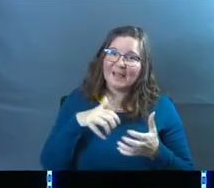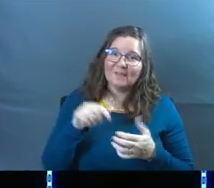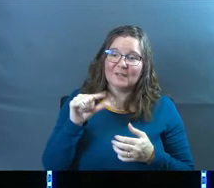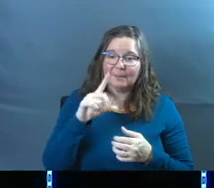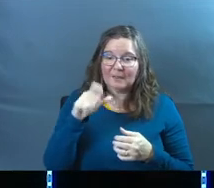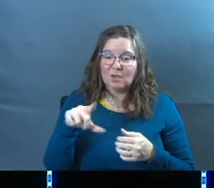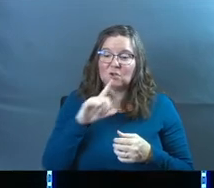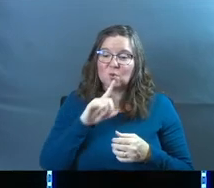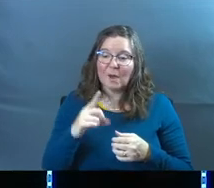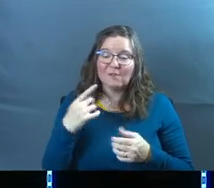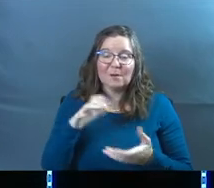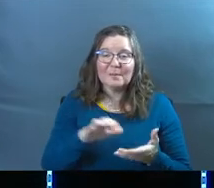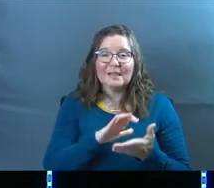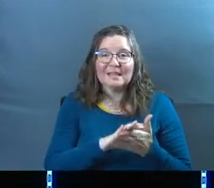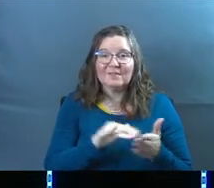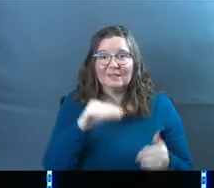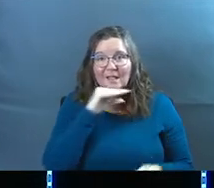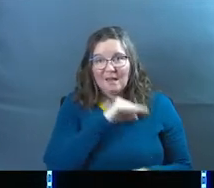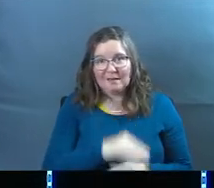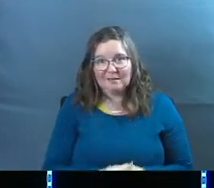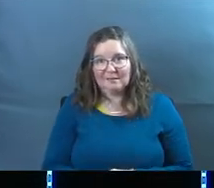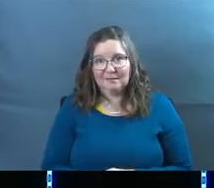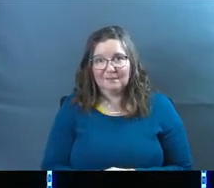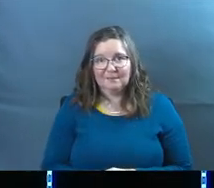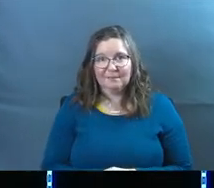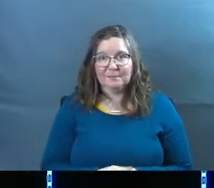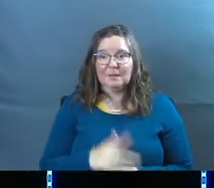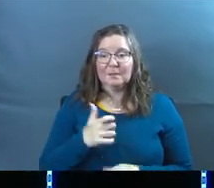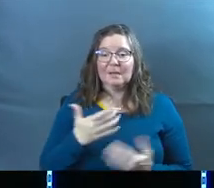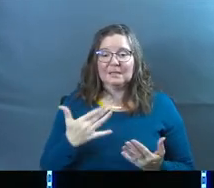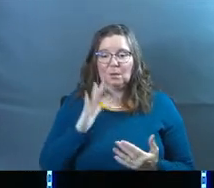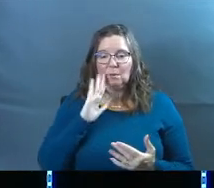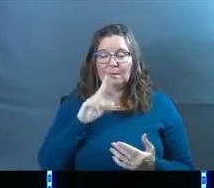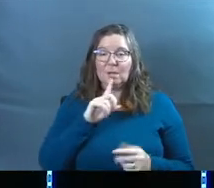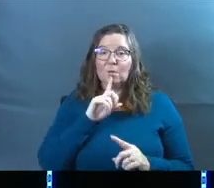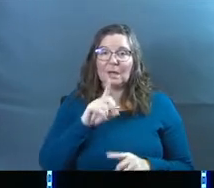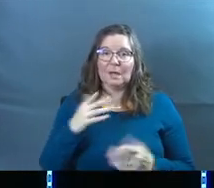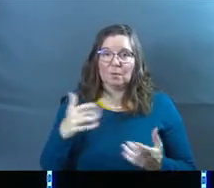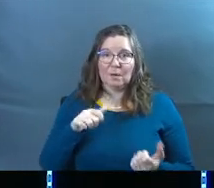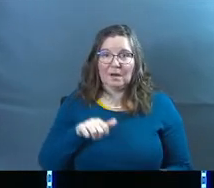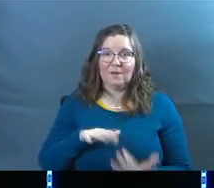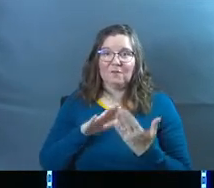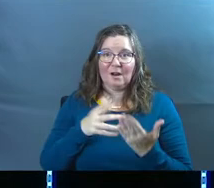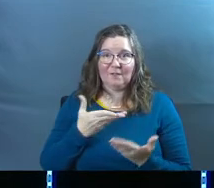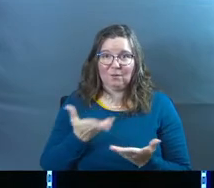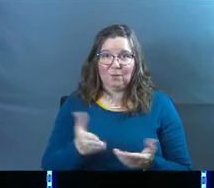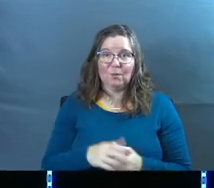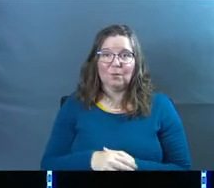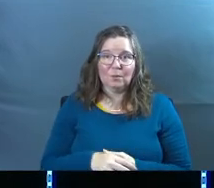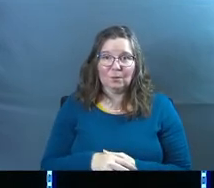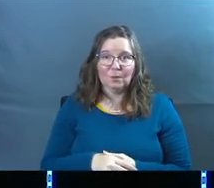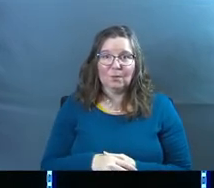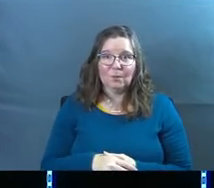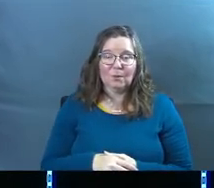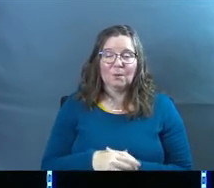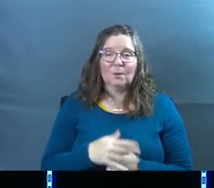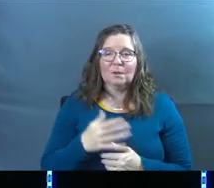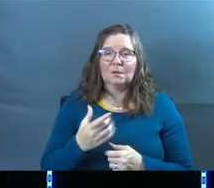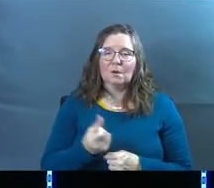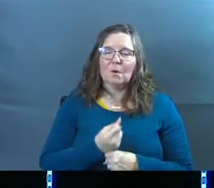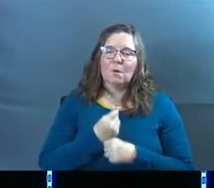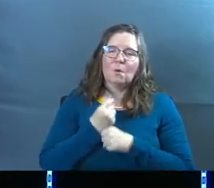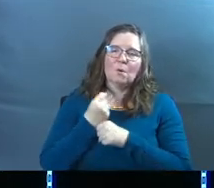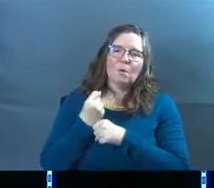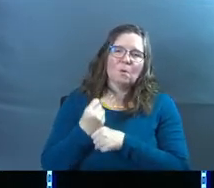little bit that you ever believed the lie. Because here will be the reality right in front of you. And you got to